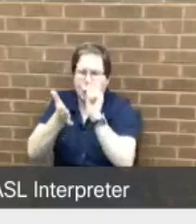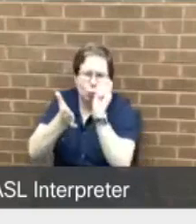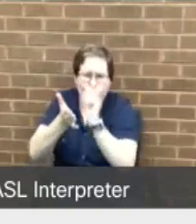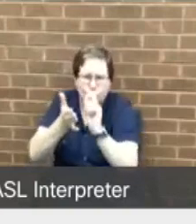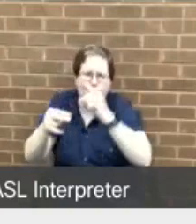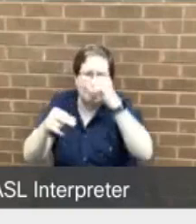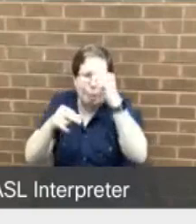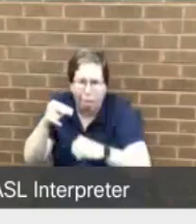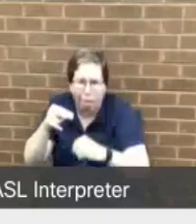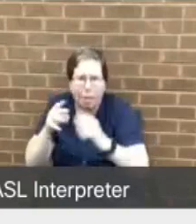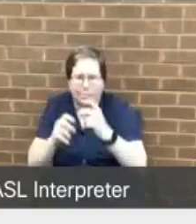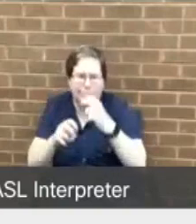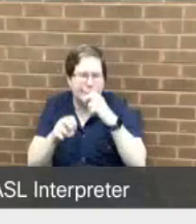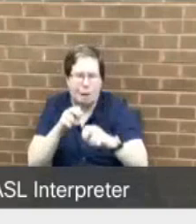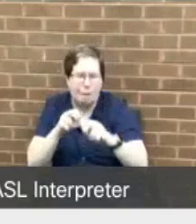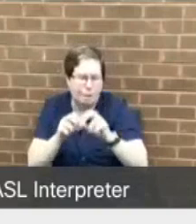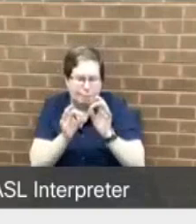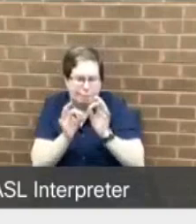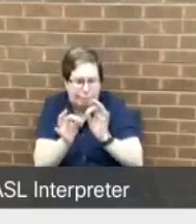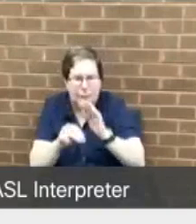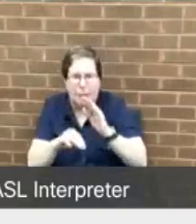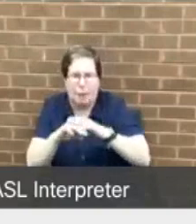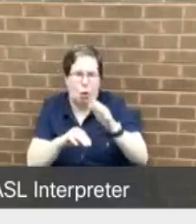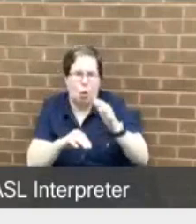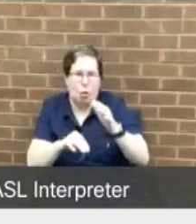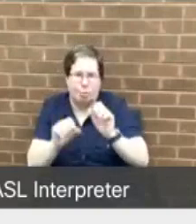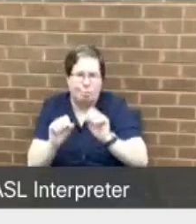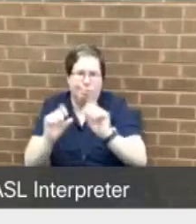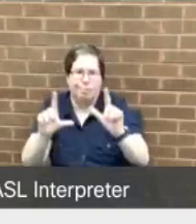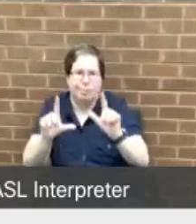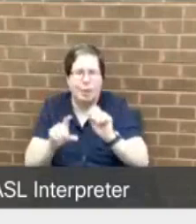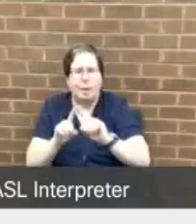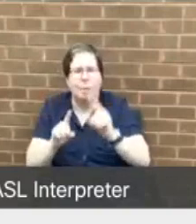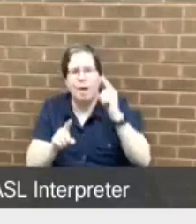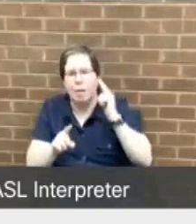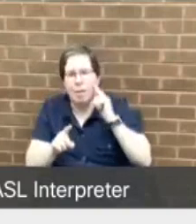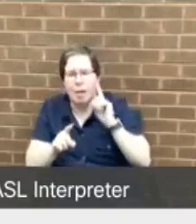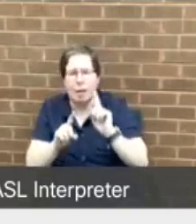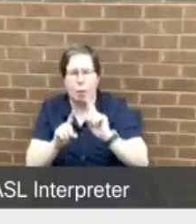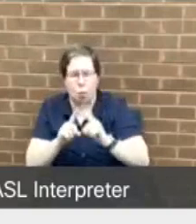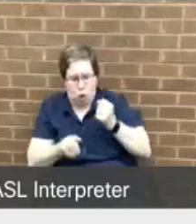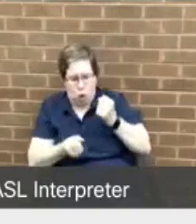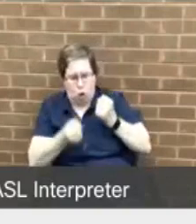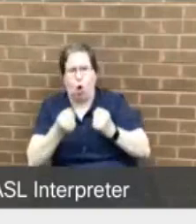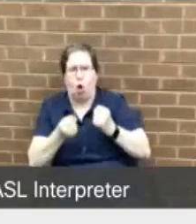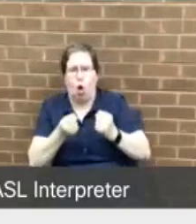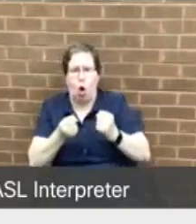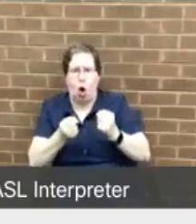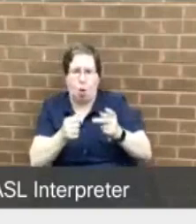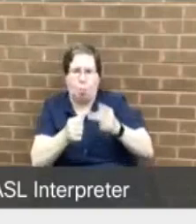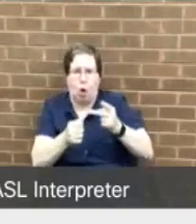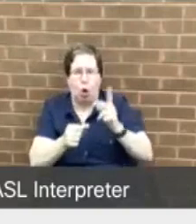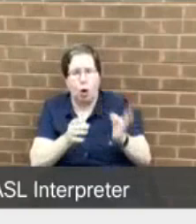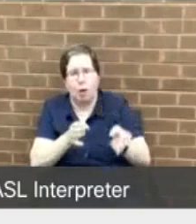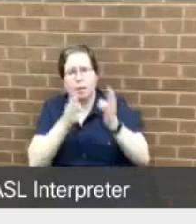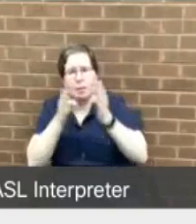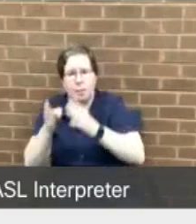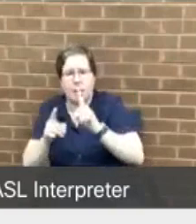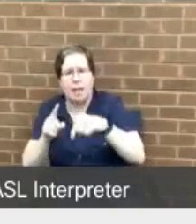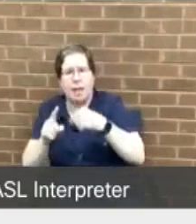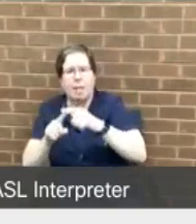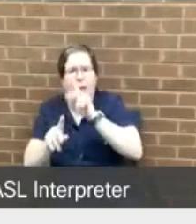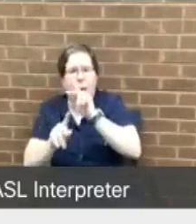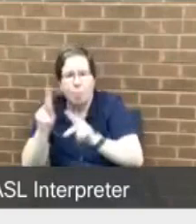on it, but I can't do this on this call. But you know, you look at kind of where you prioritize vehicular movement, but then where you